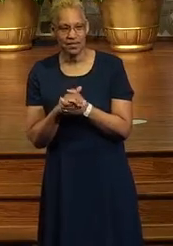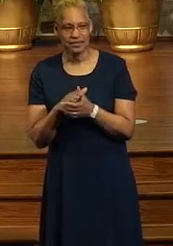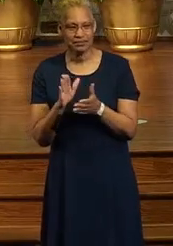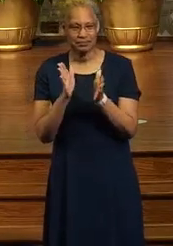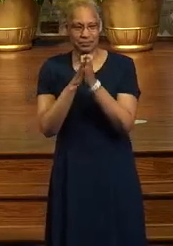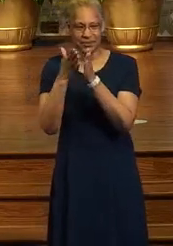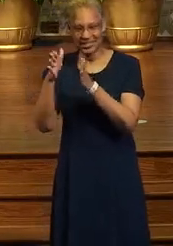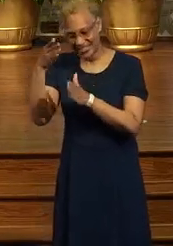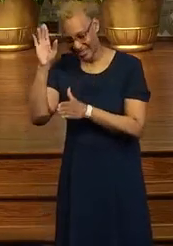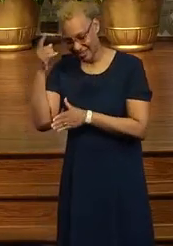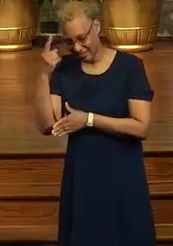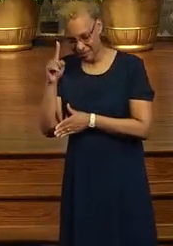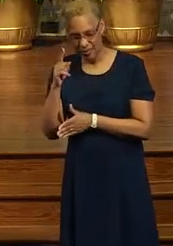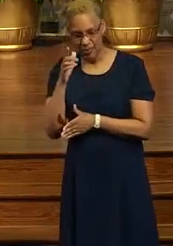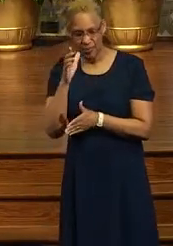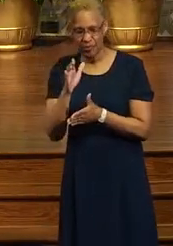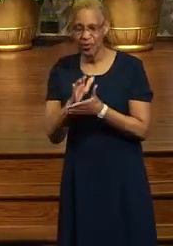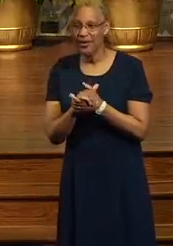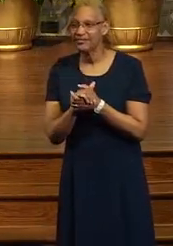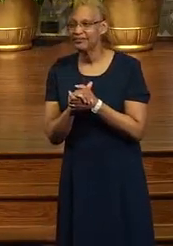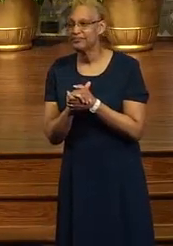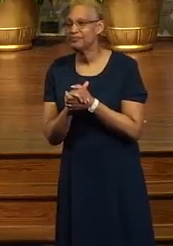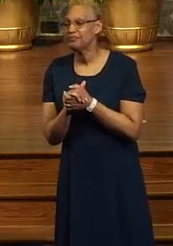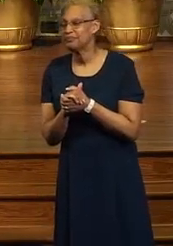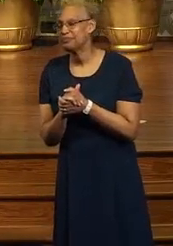A gift from God to me.